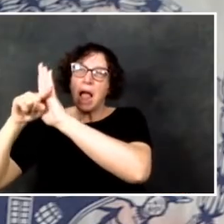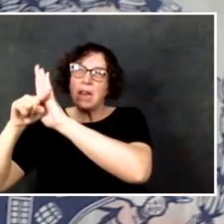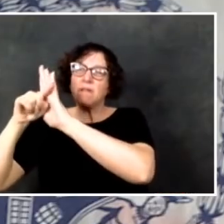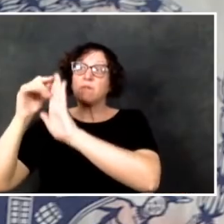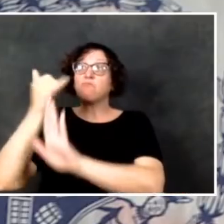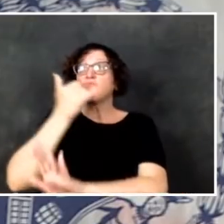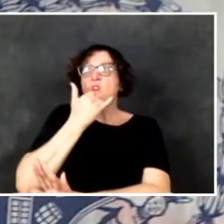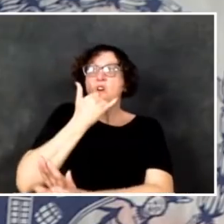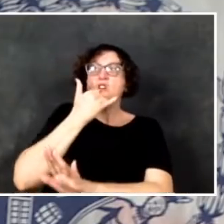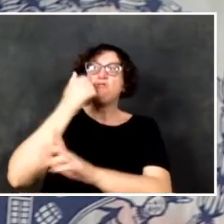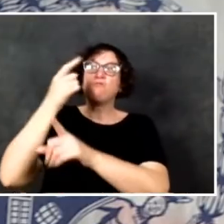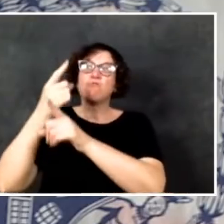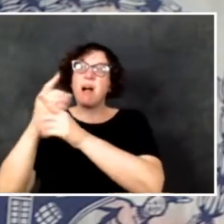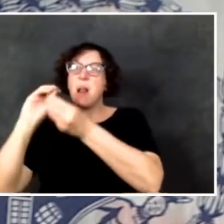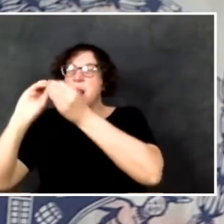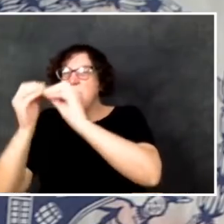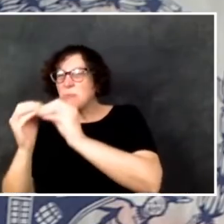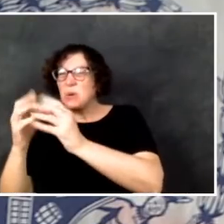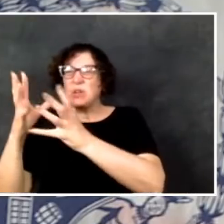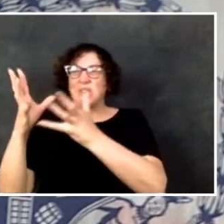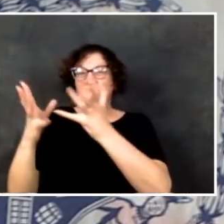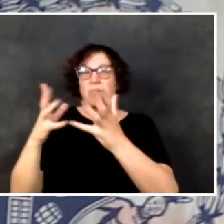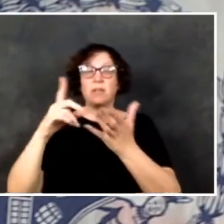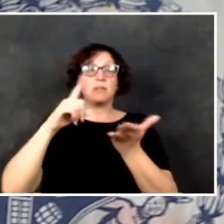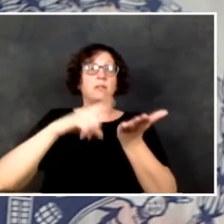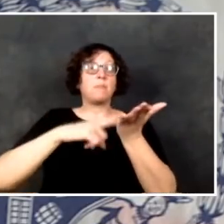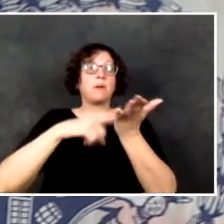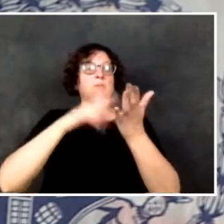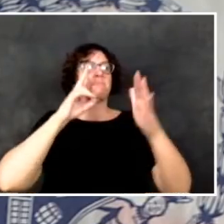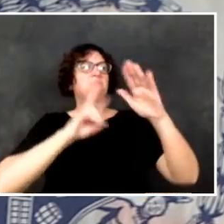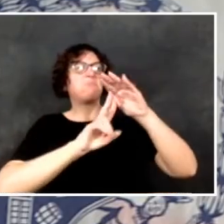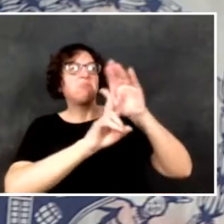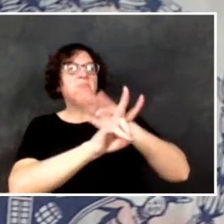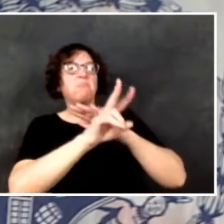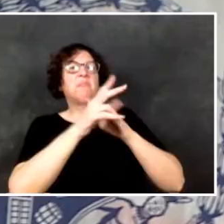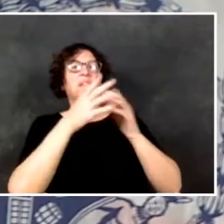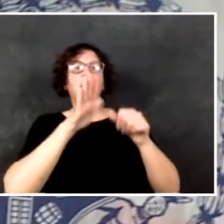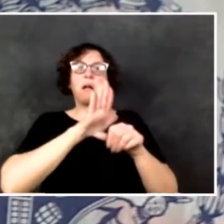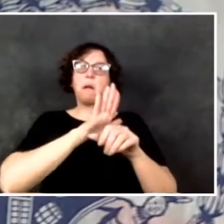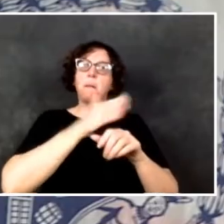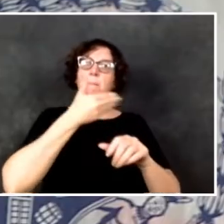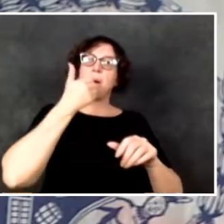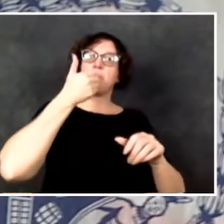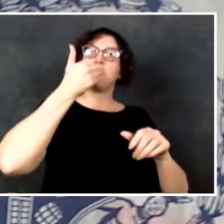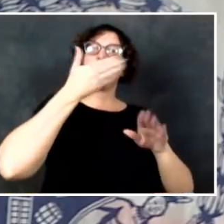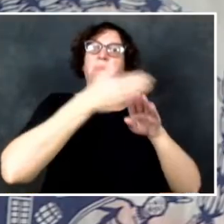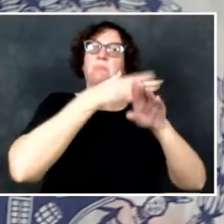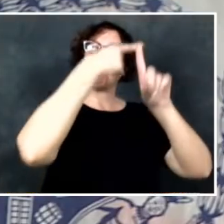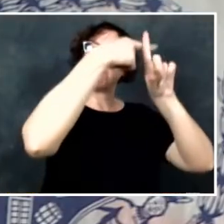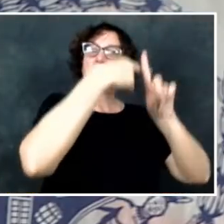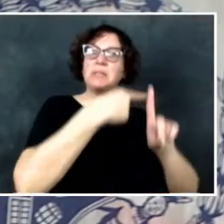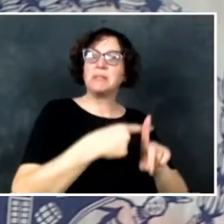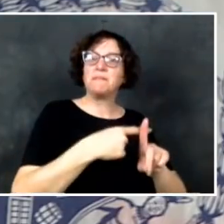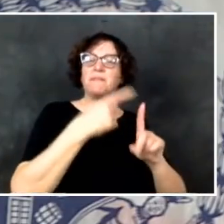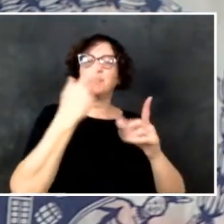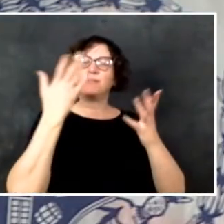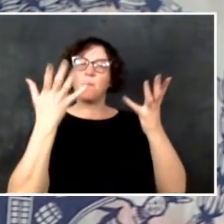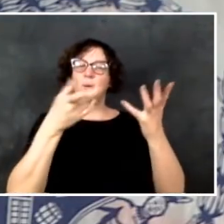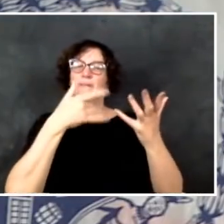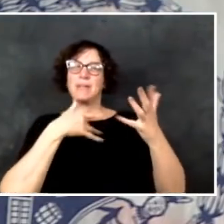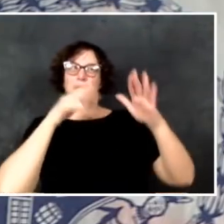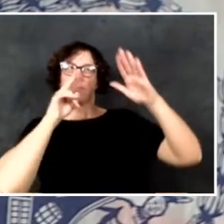better. So this policy that we're announcing today, community-based testing, focused on communities of greatest